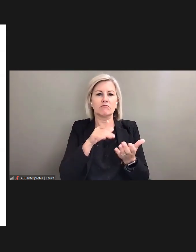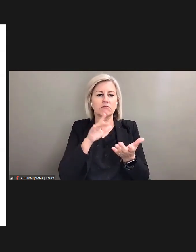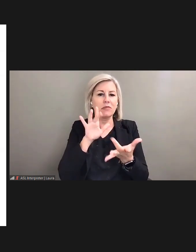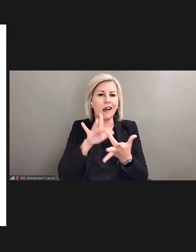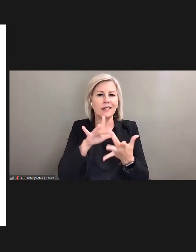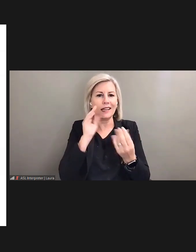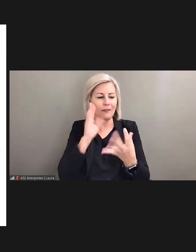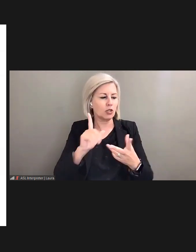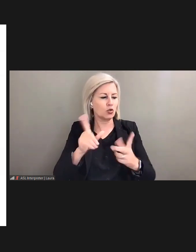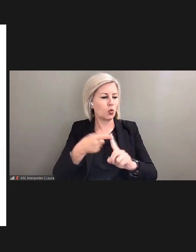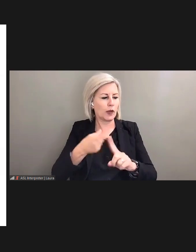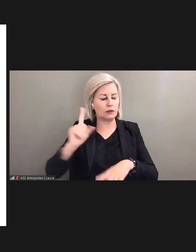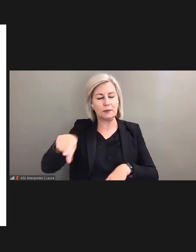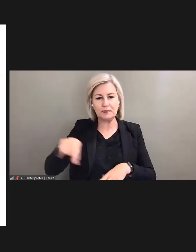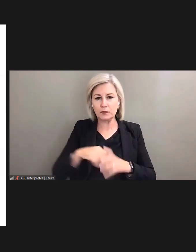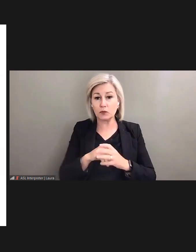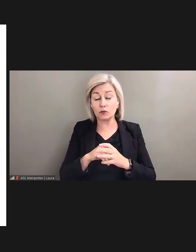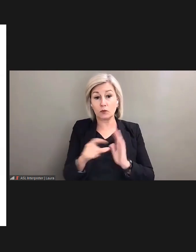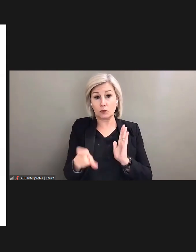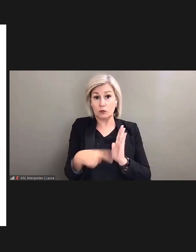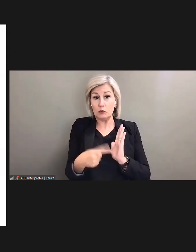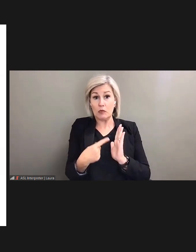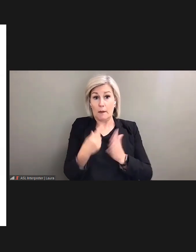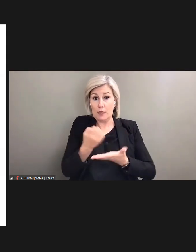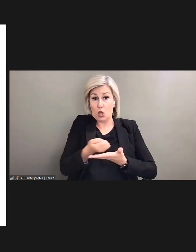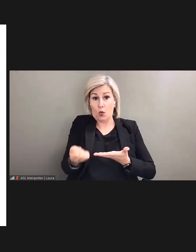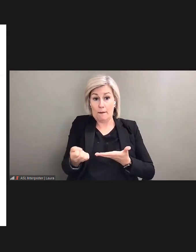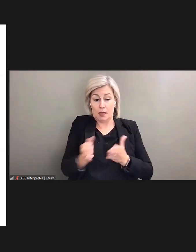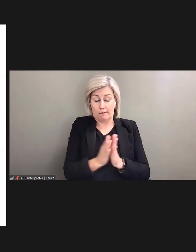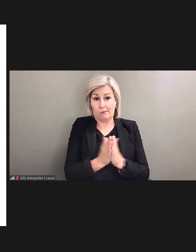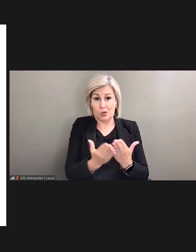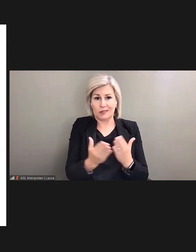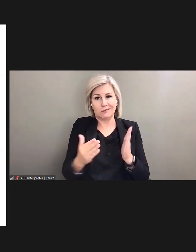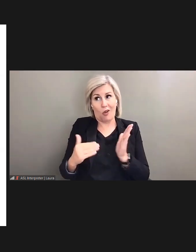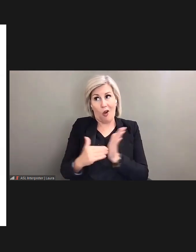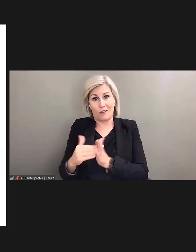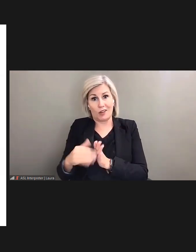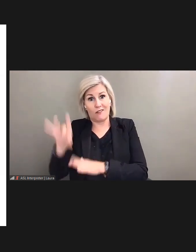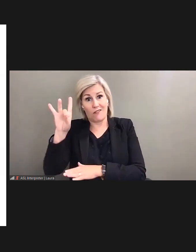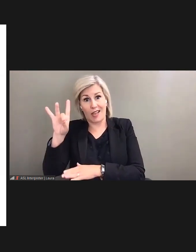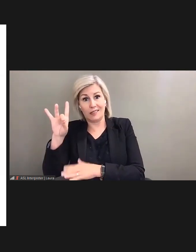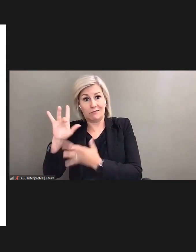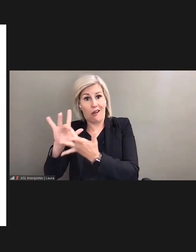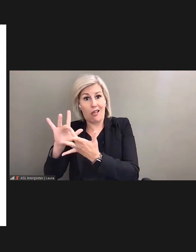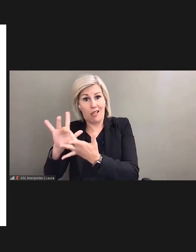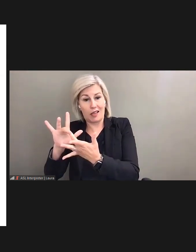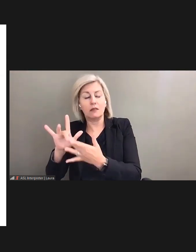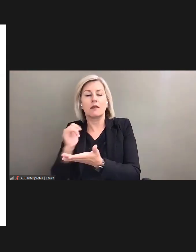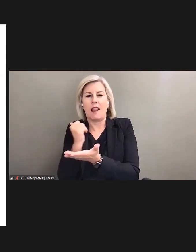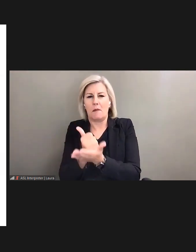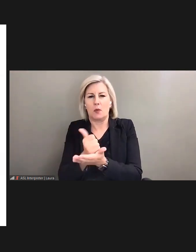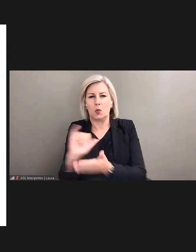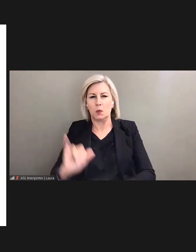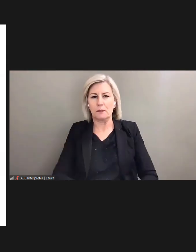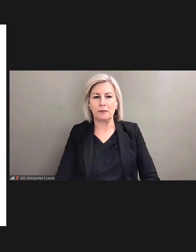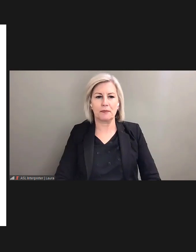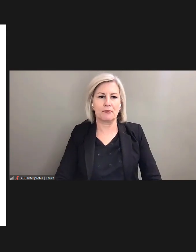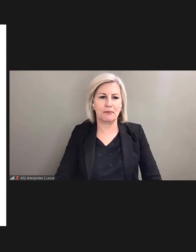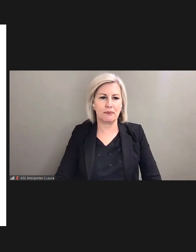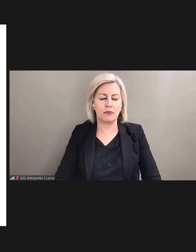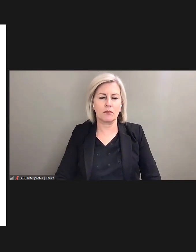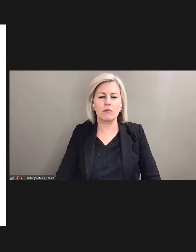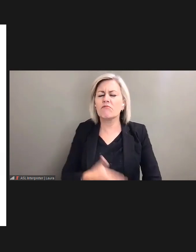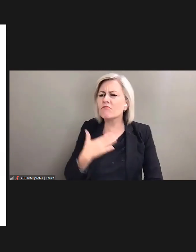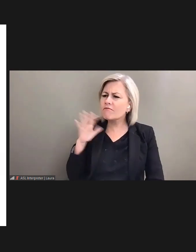it. And then sometimes the equipment manual, which is now often online or mostly online, can help you as well. Hey,